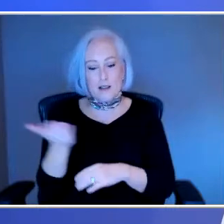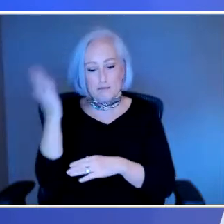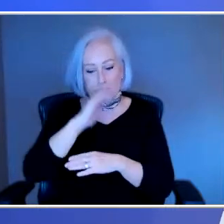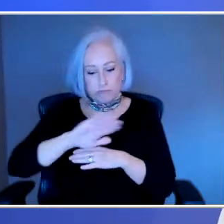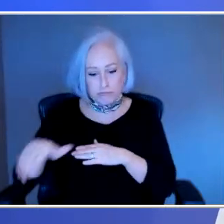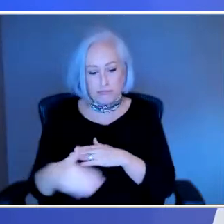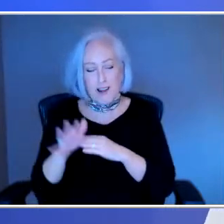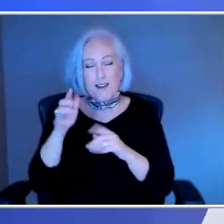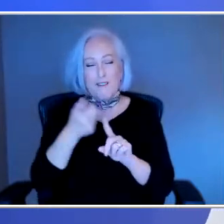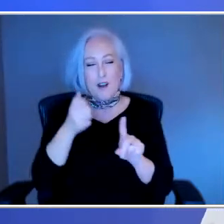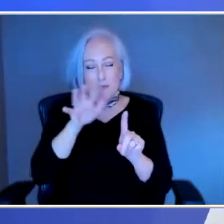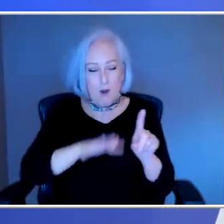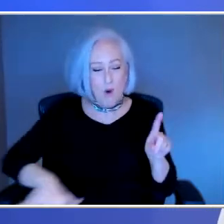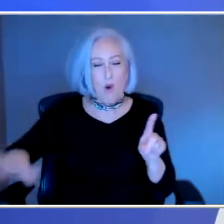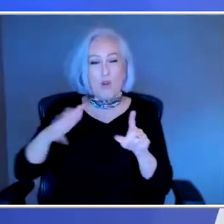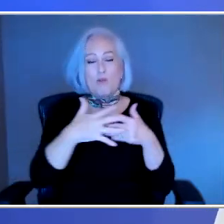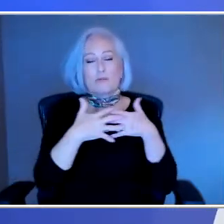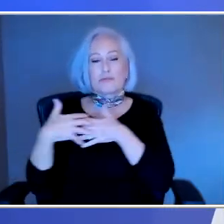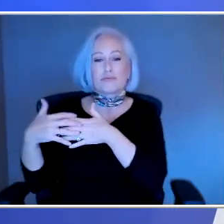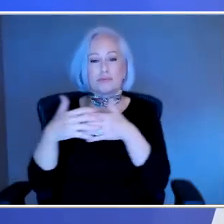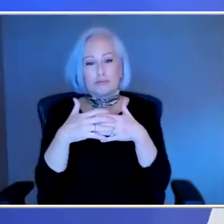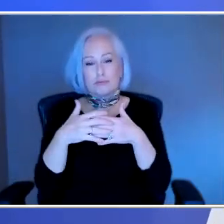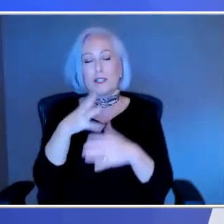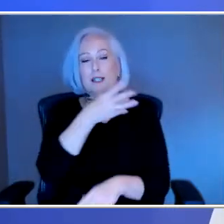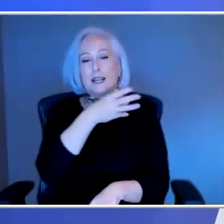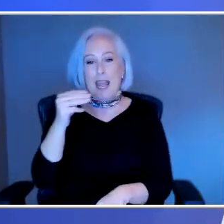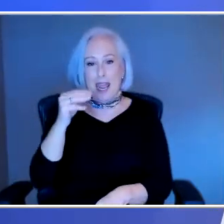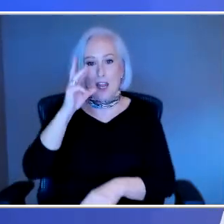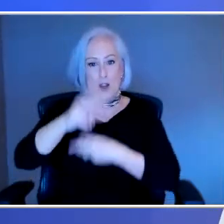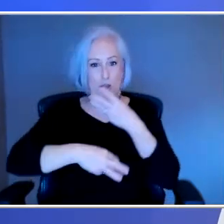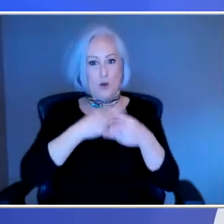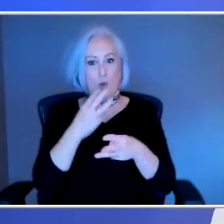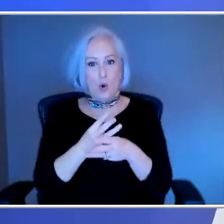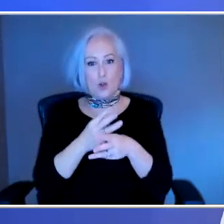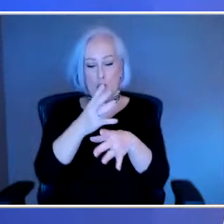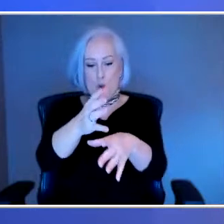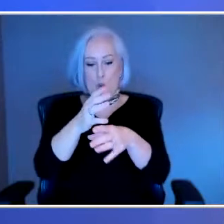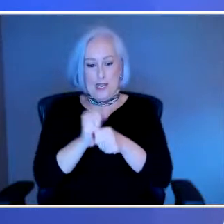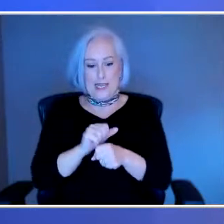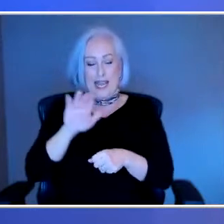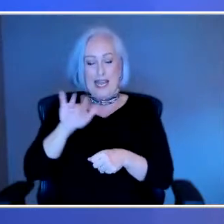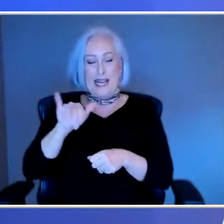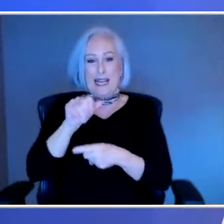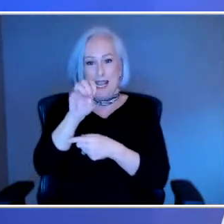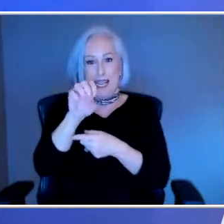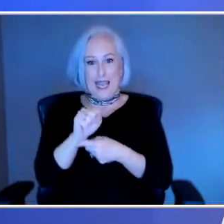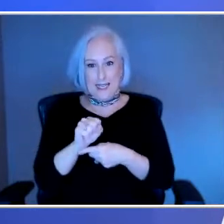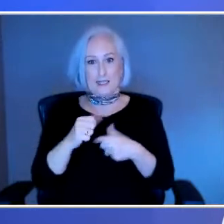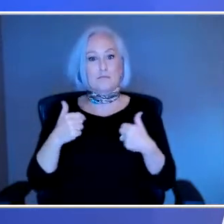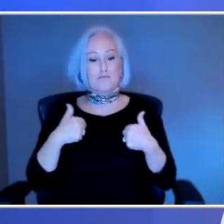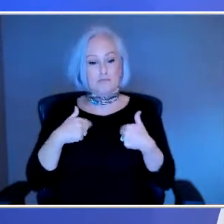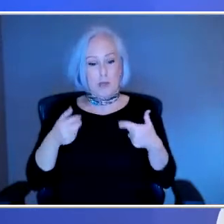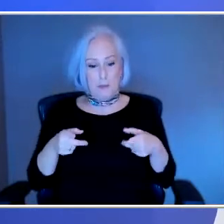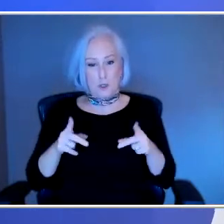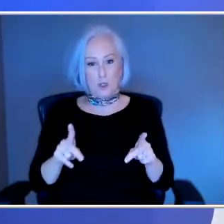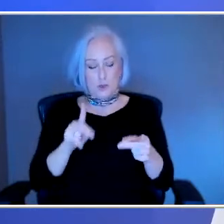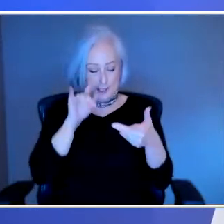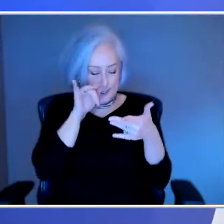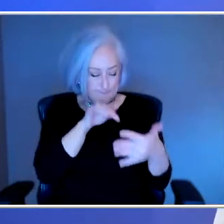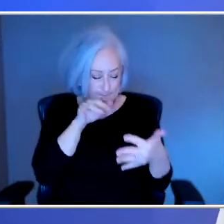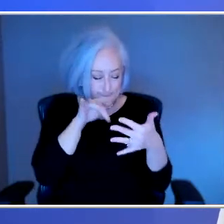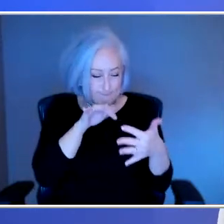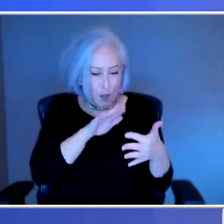the United States as well as the world would be getting cases at our institution, and I'd have the opportunity to look at all these complex cases and the most difficult